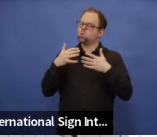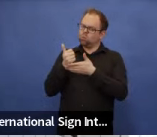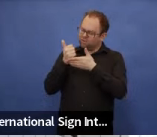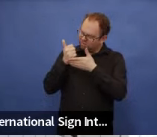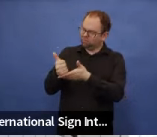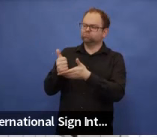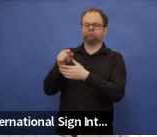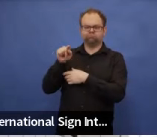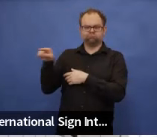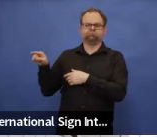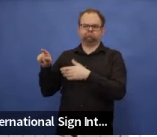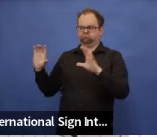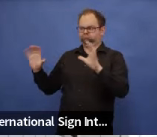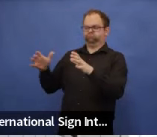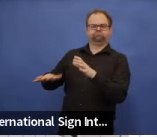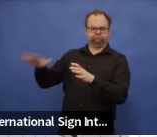relations